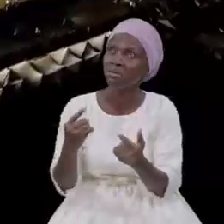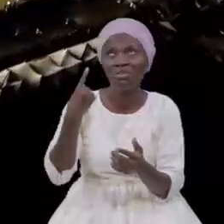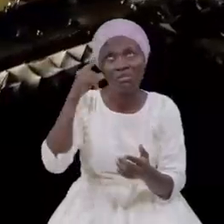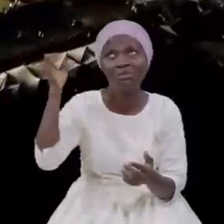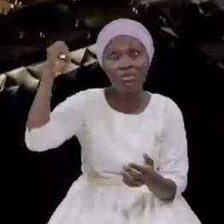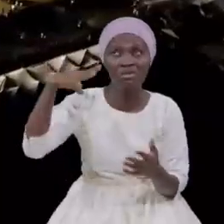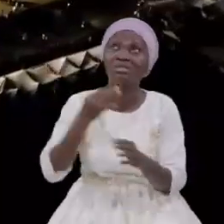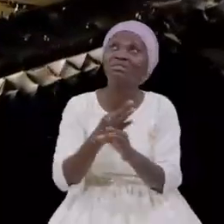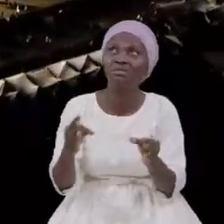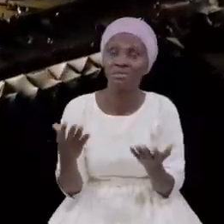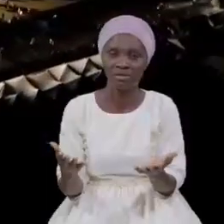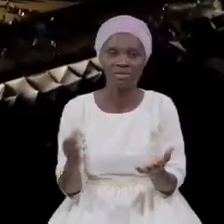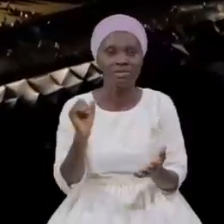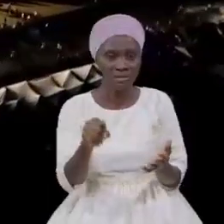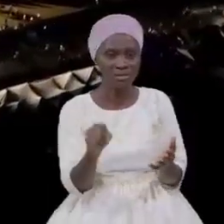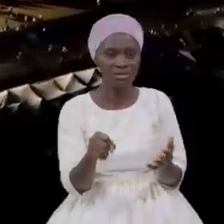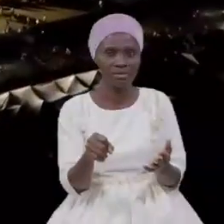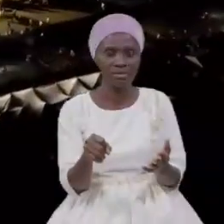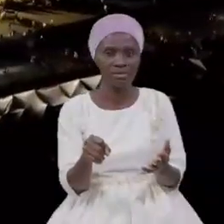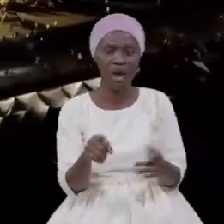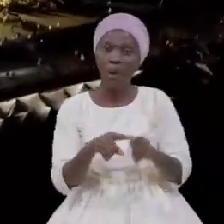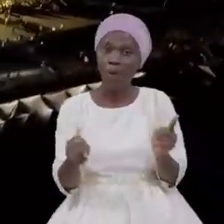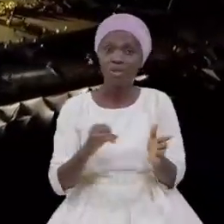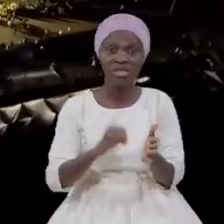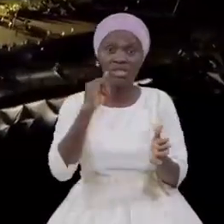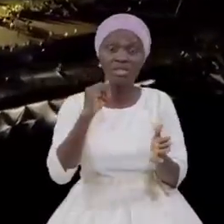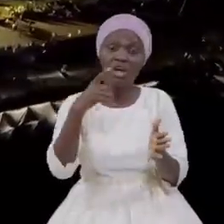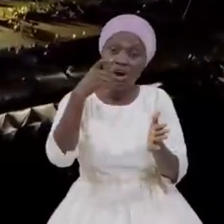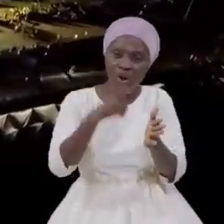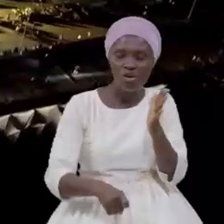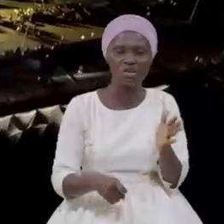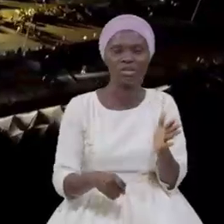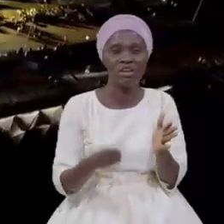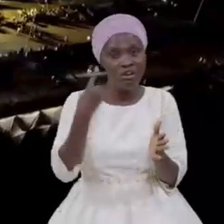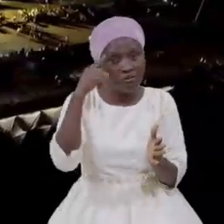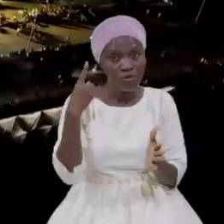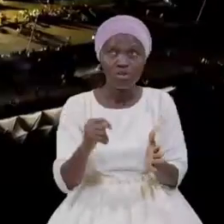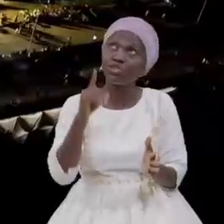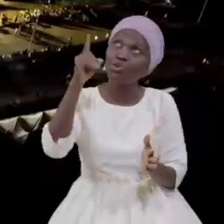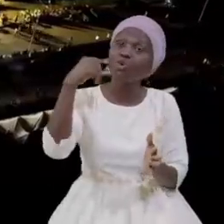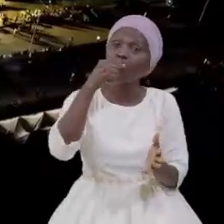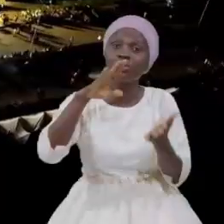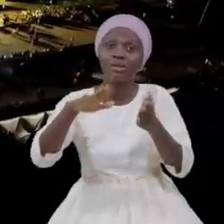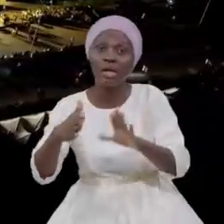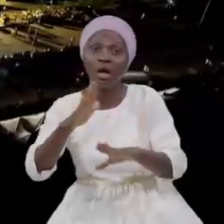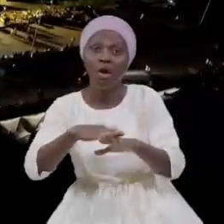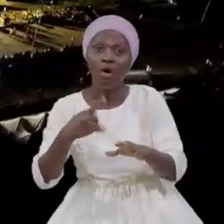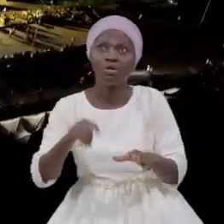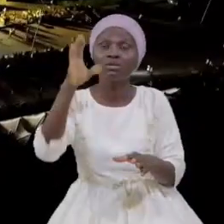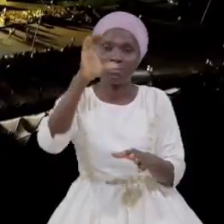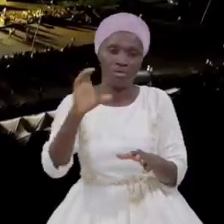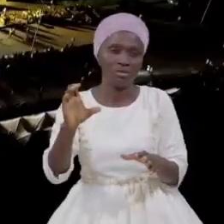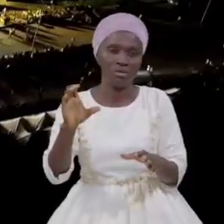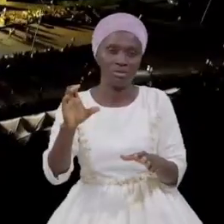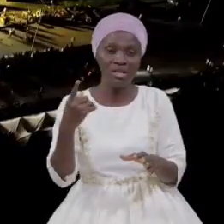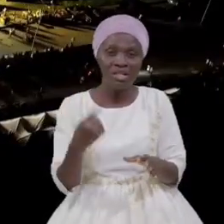Free. Yes. But it's costly for the one who died on the cross. The one